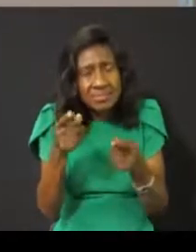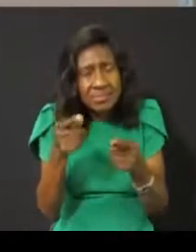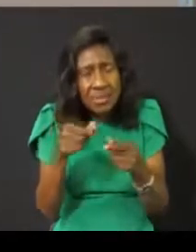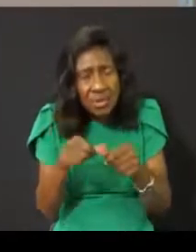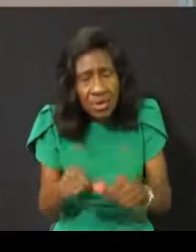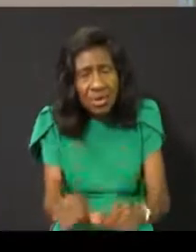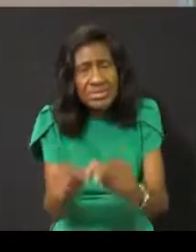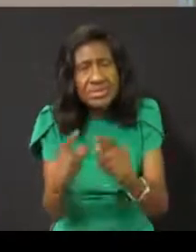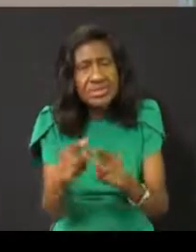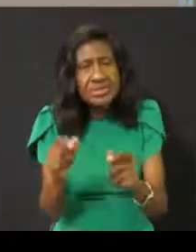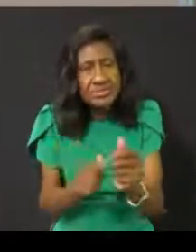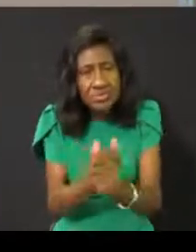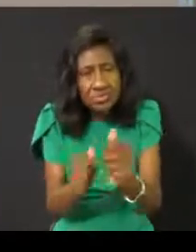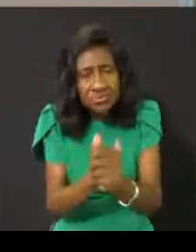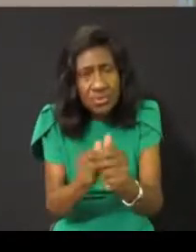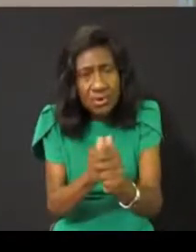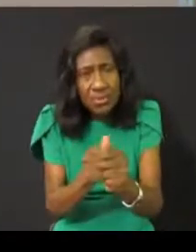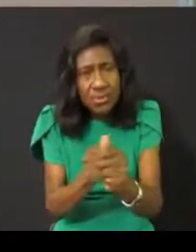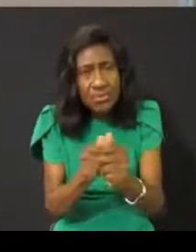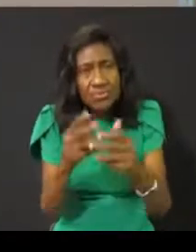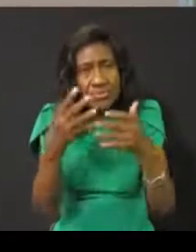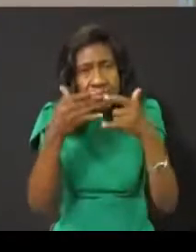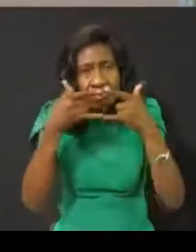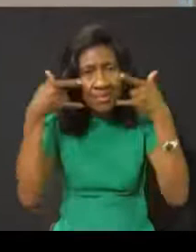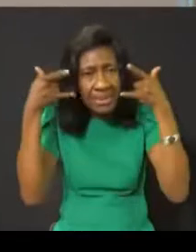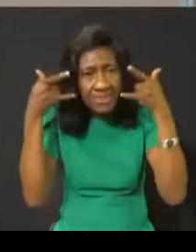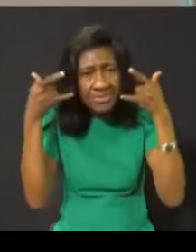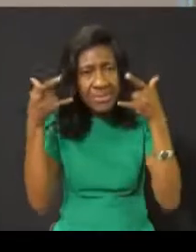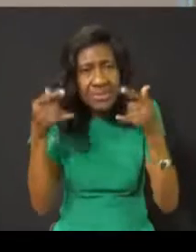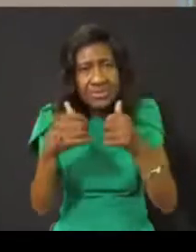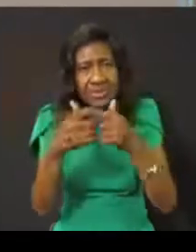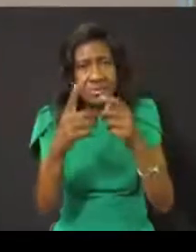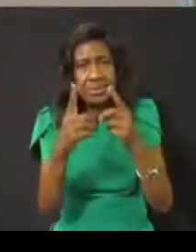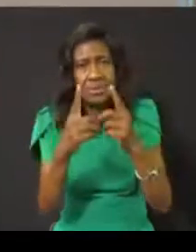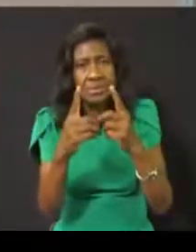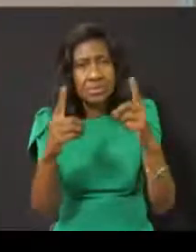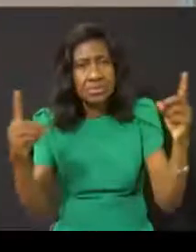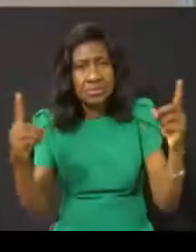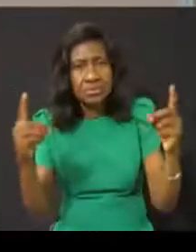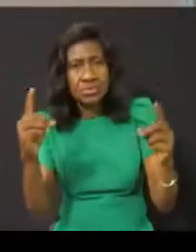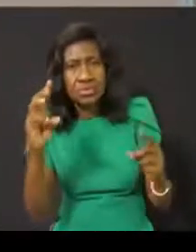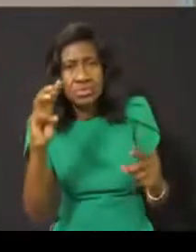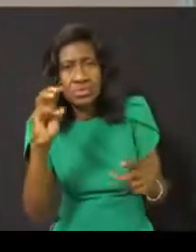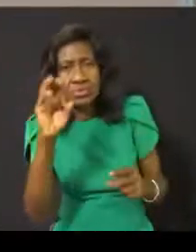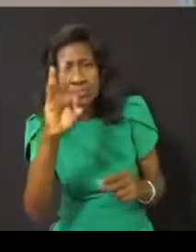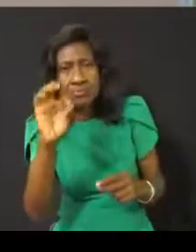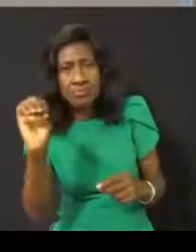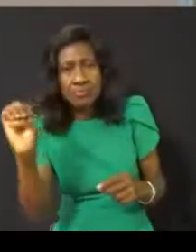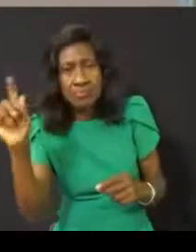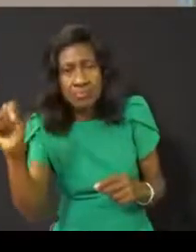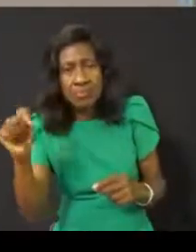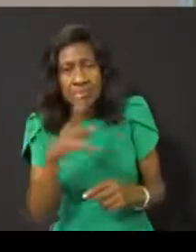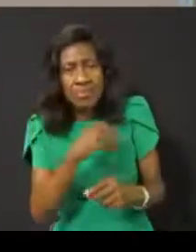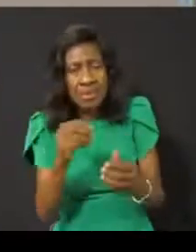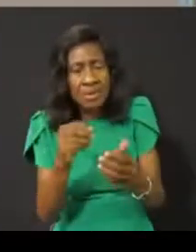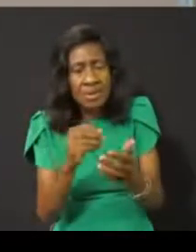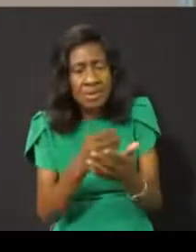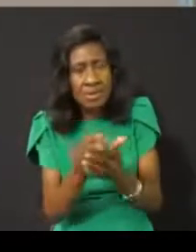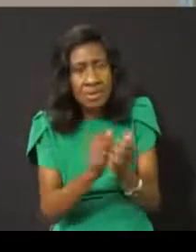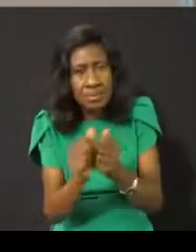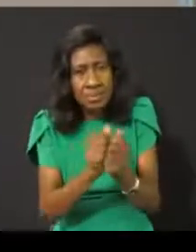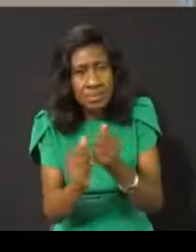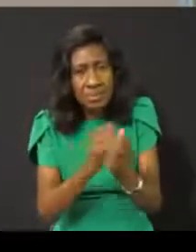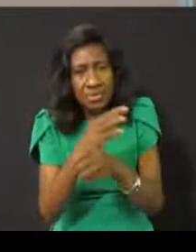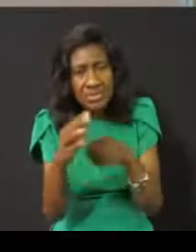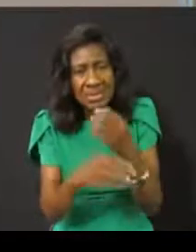COVID-19 prevention protocols of mask wearing, social distancing, and hand washing. And yes, I'm going to say it.